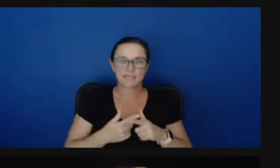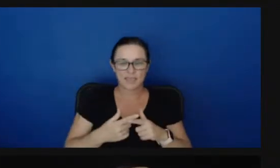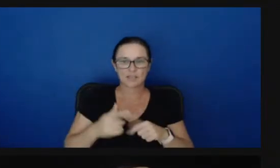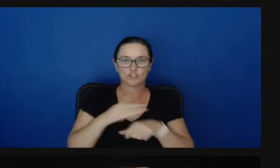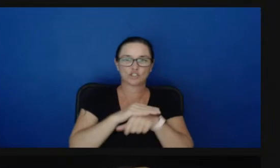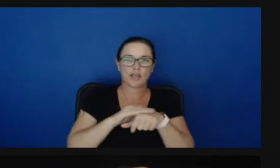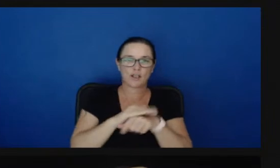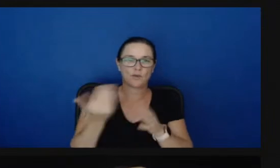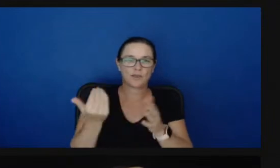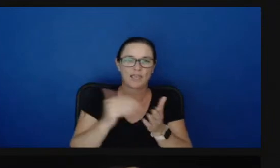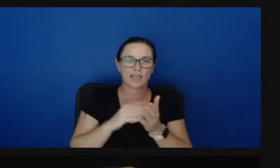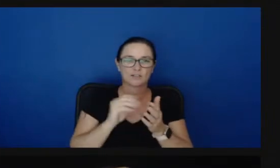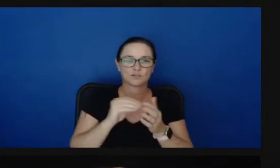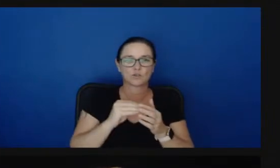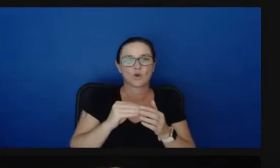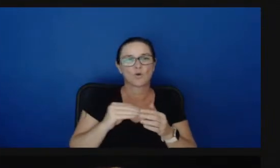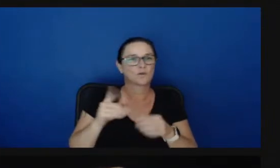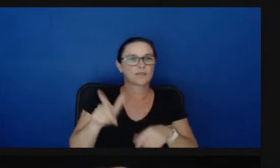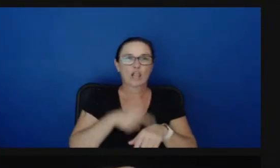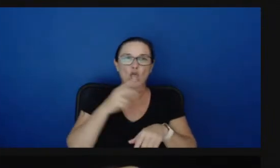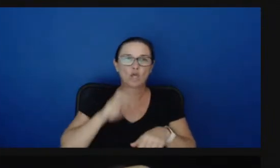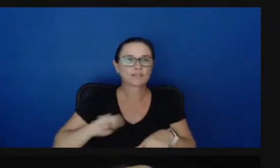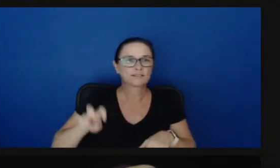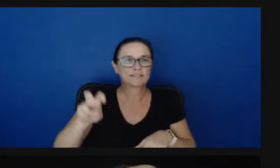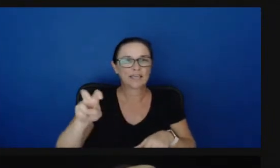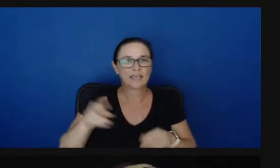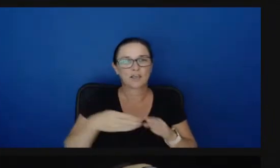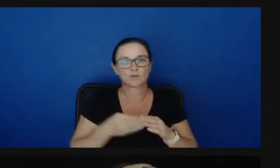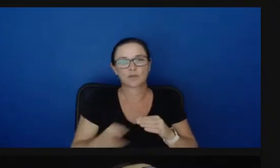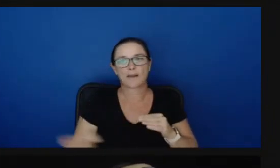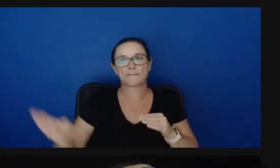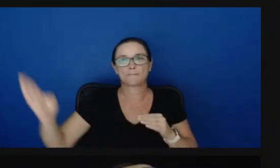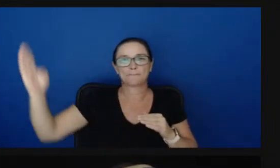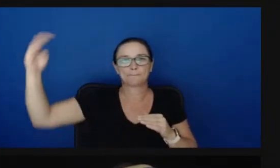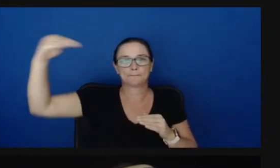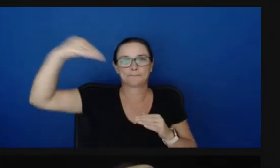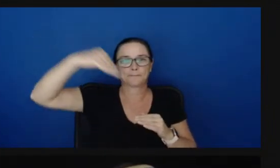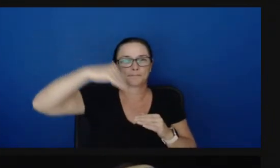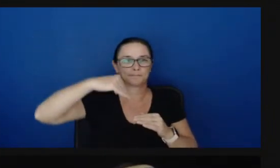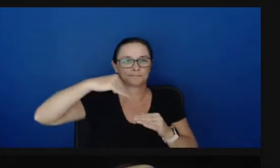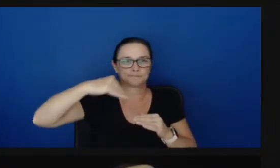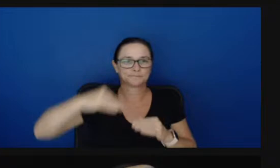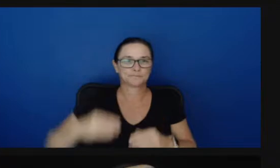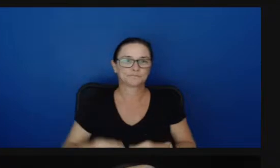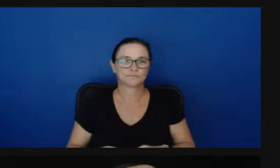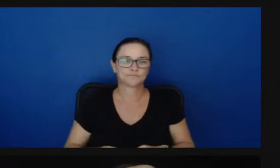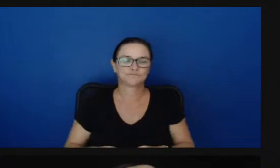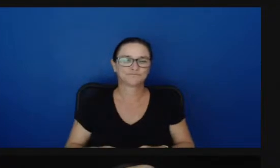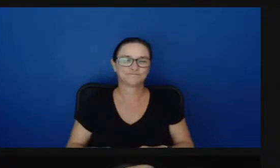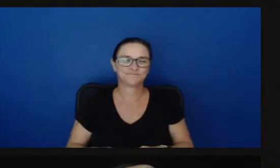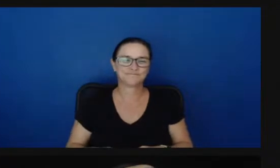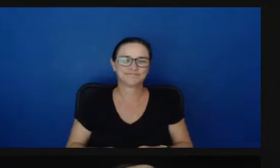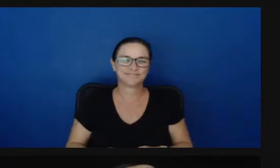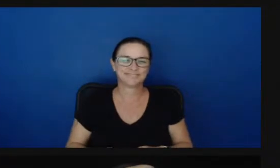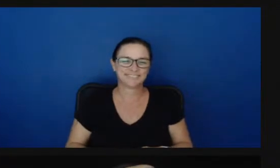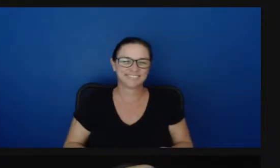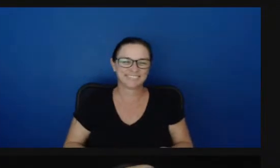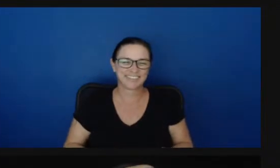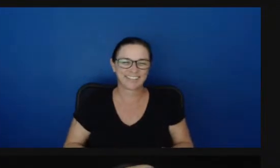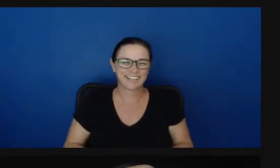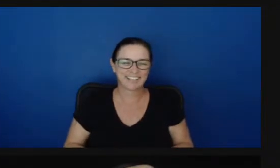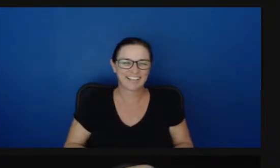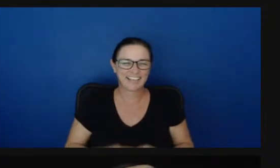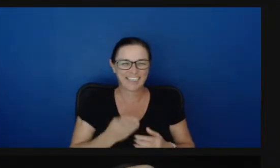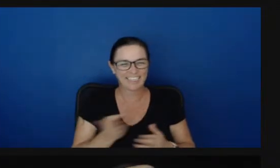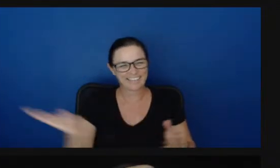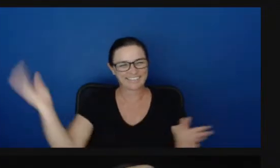So like a long snake, it's coming across this way, coming up, and going back down that way. It's like almost like a big U